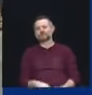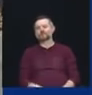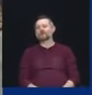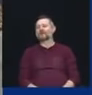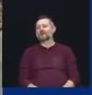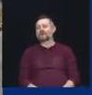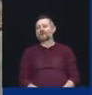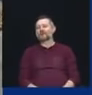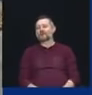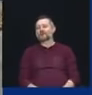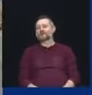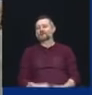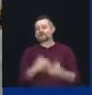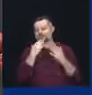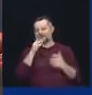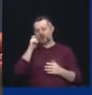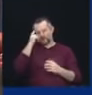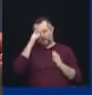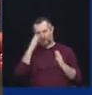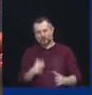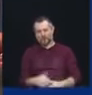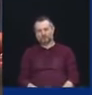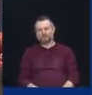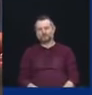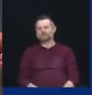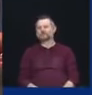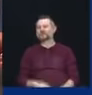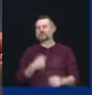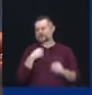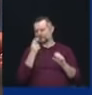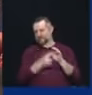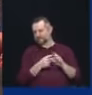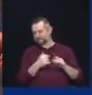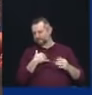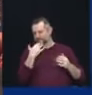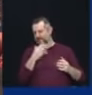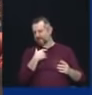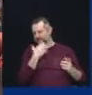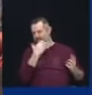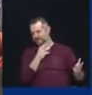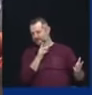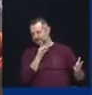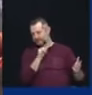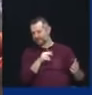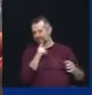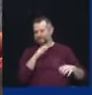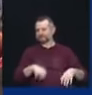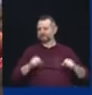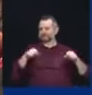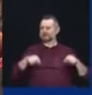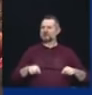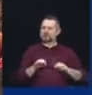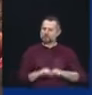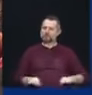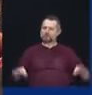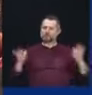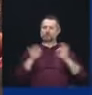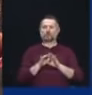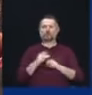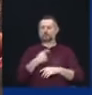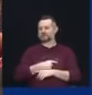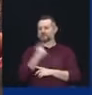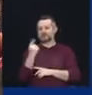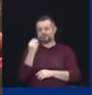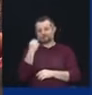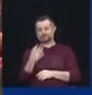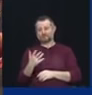Thank you, Governor, for the opportunity to join you here today, and to Ryan for hosting us. This is a very important day. My family